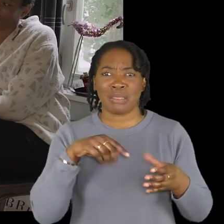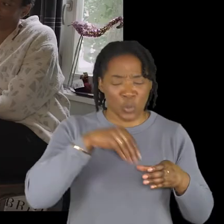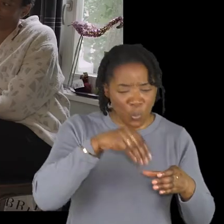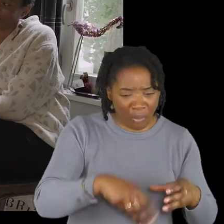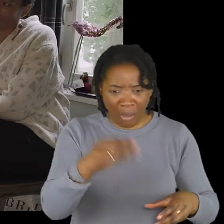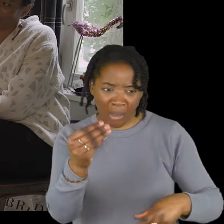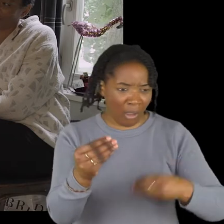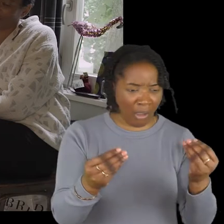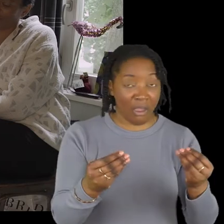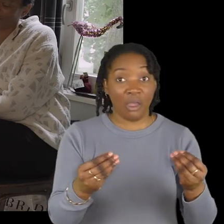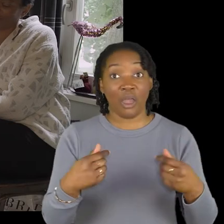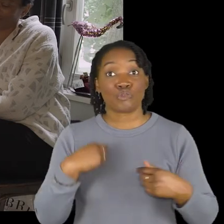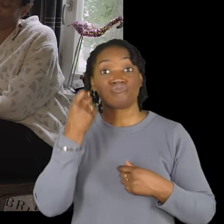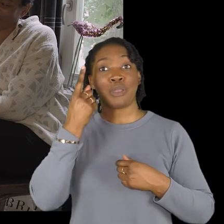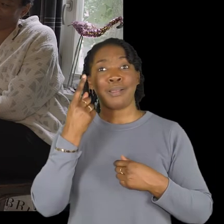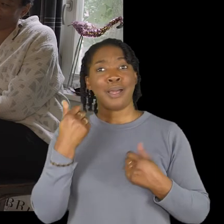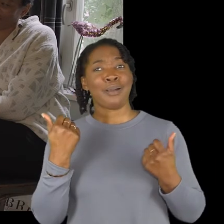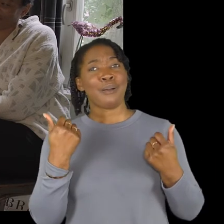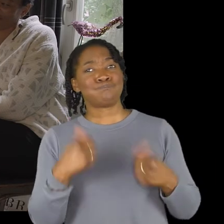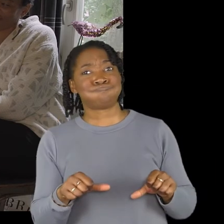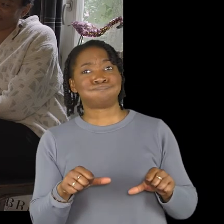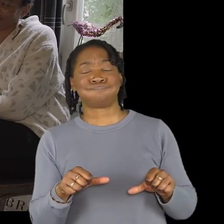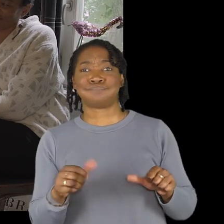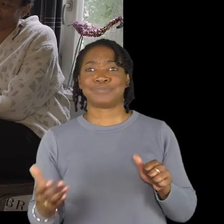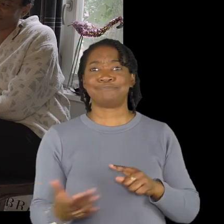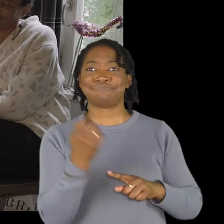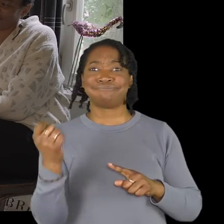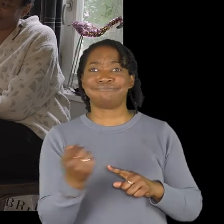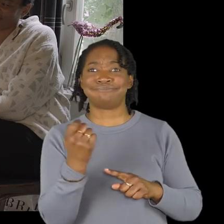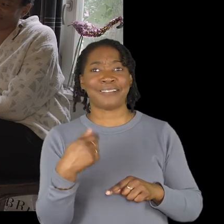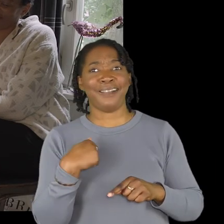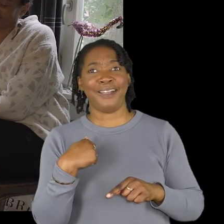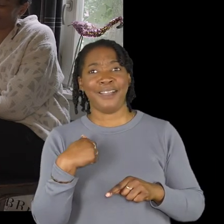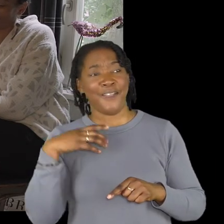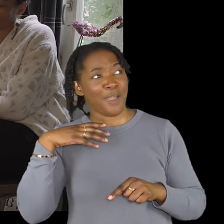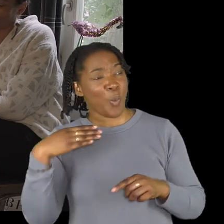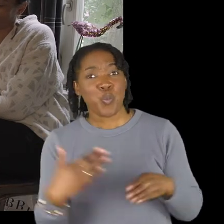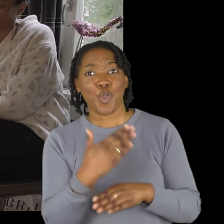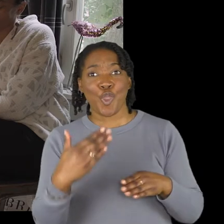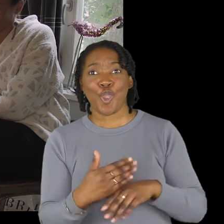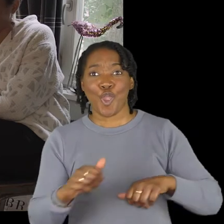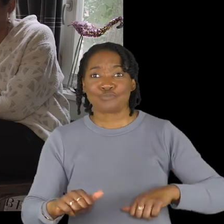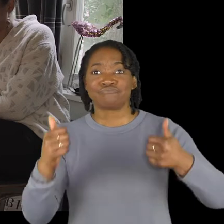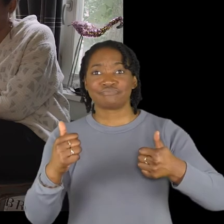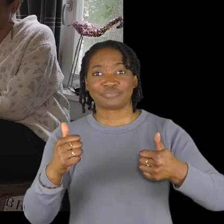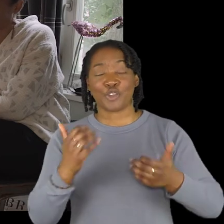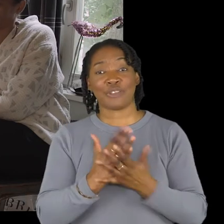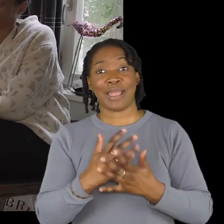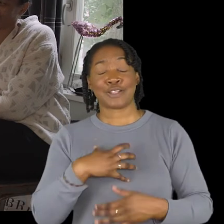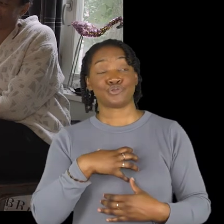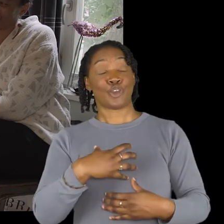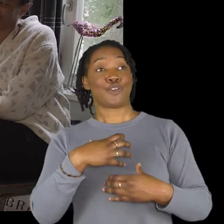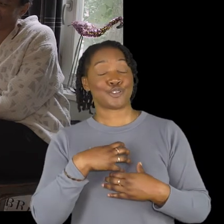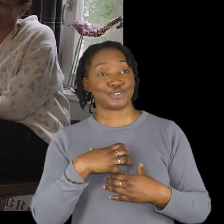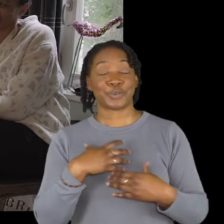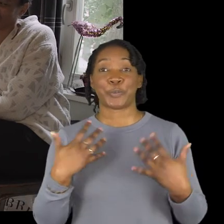I thought, my God, it worked. I actually did what I had wanted to do. And I just was really